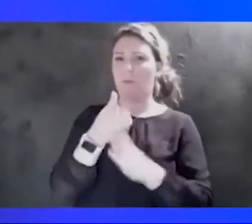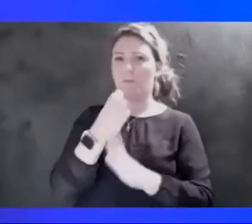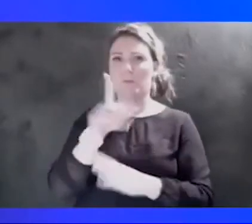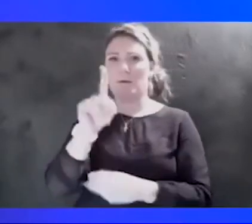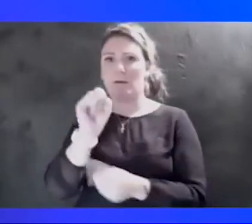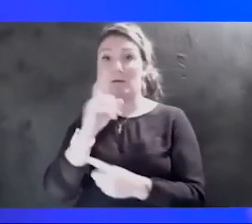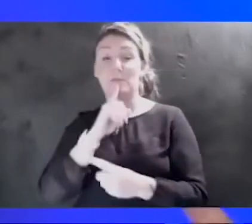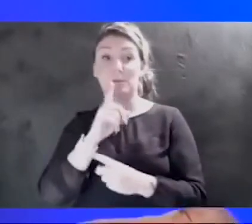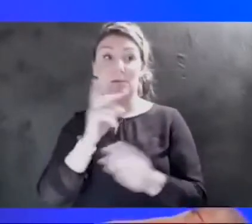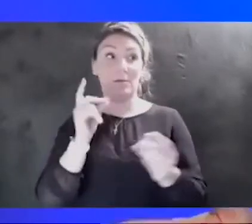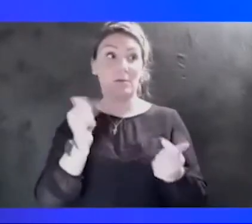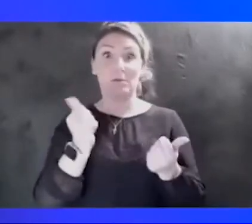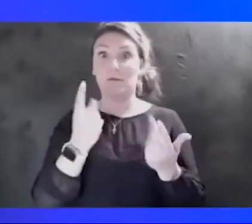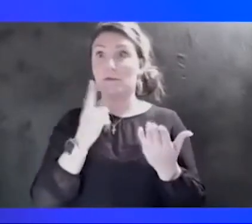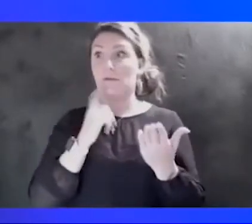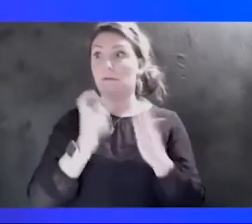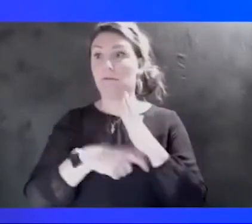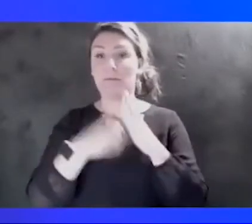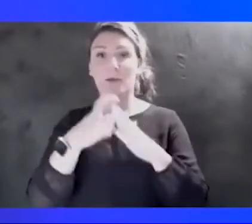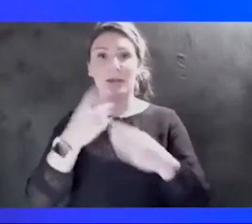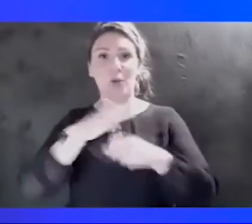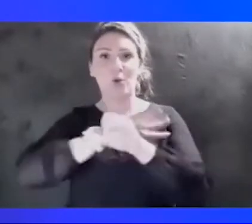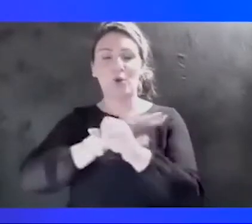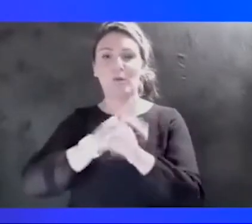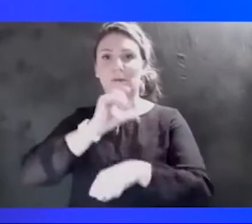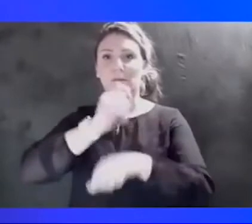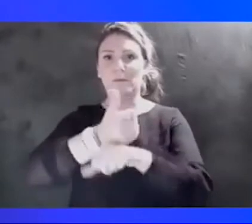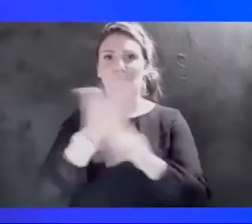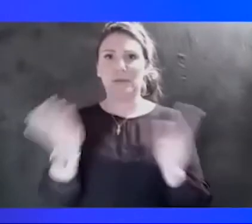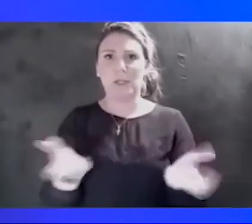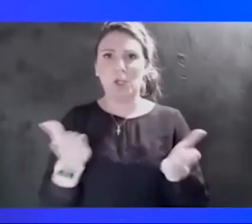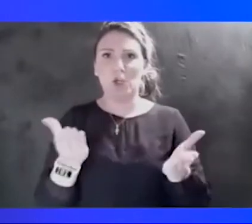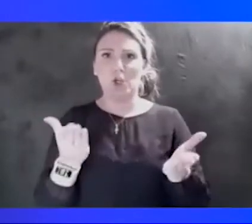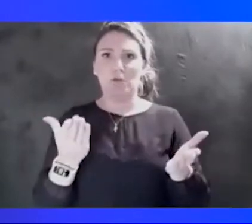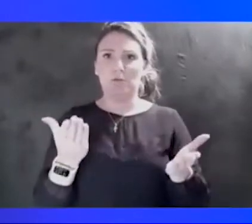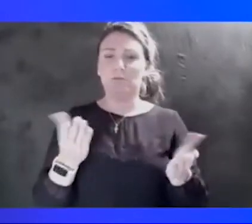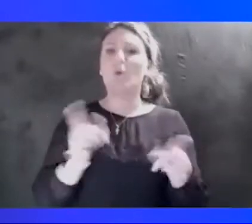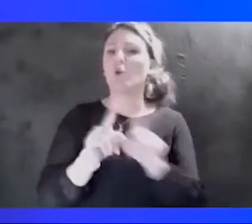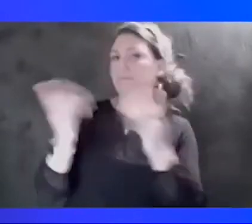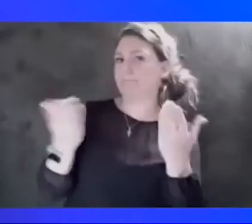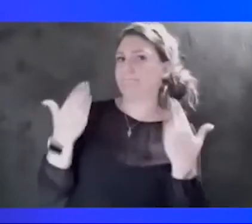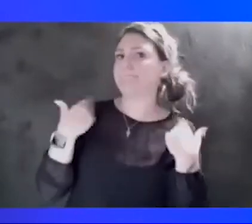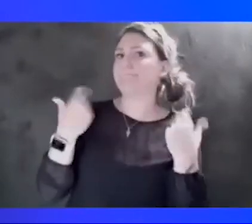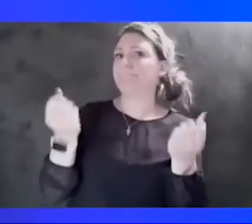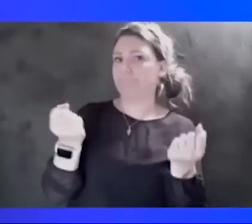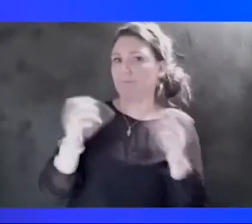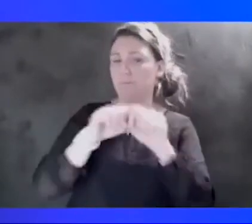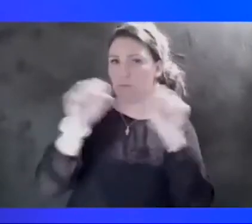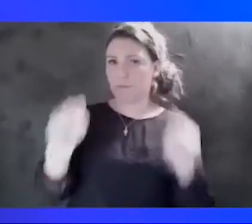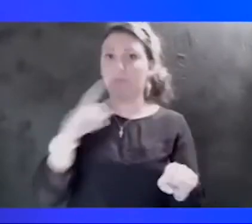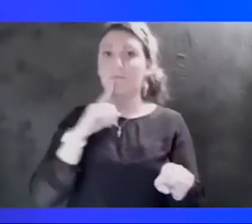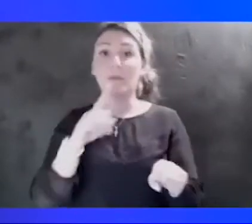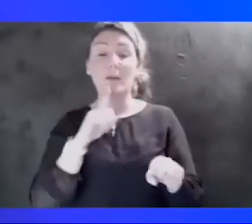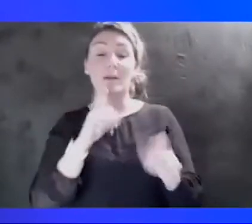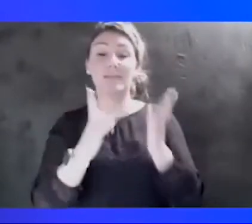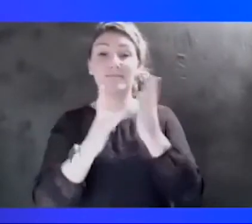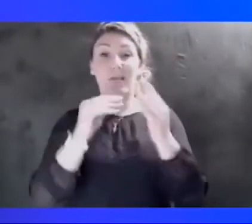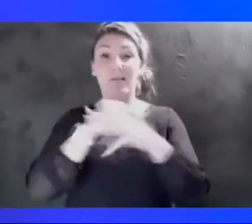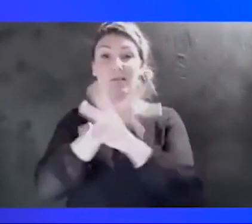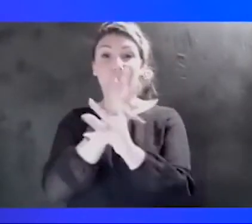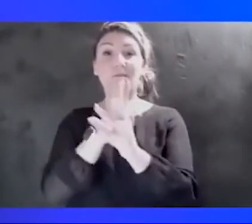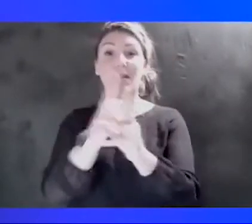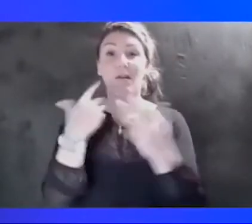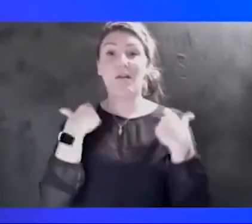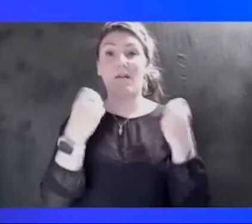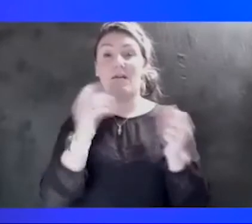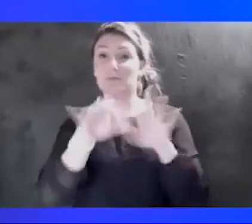obviously implement a lot of that, and I know they did here as well at the health system. So I think telehealth is really going to play an important role in providing access